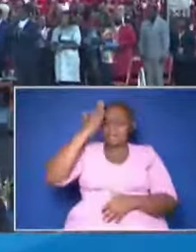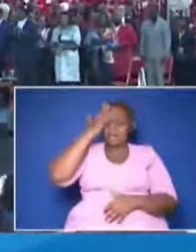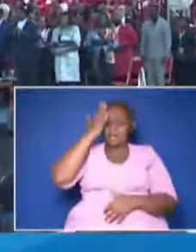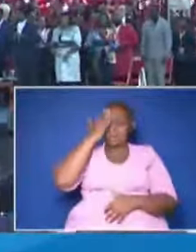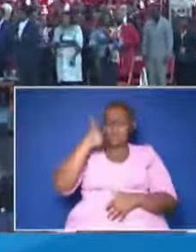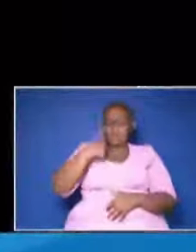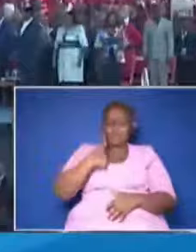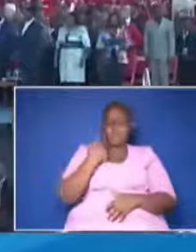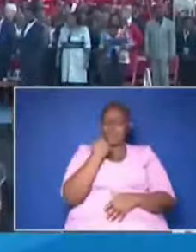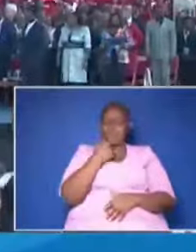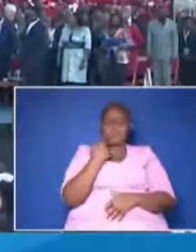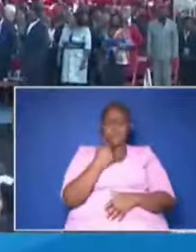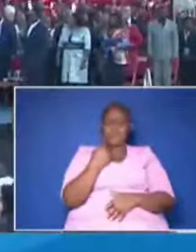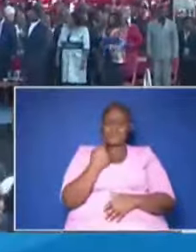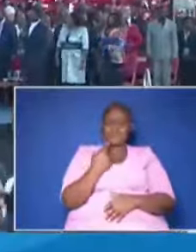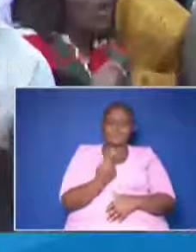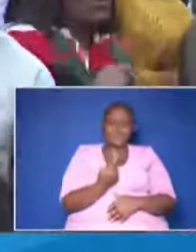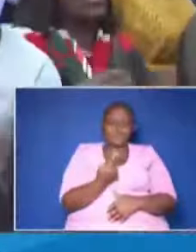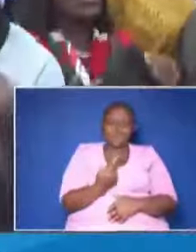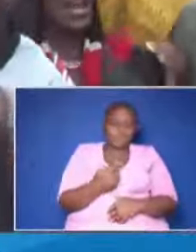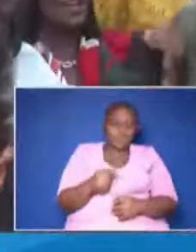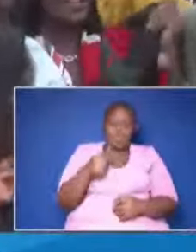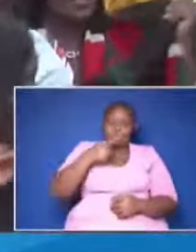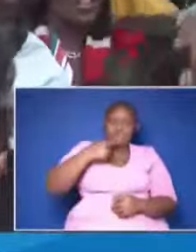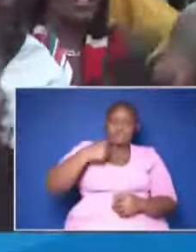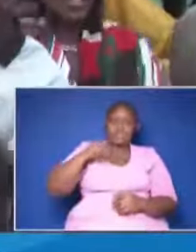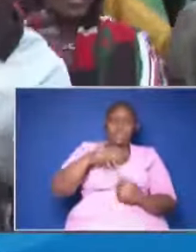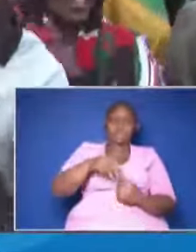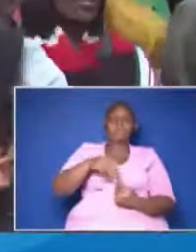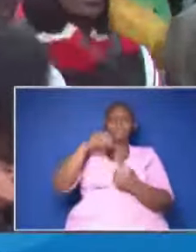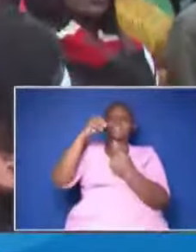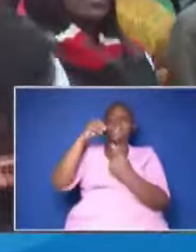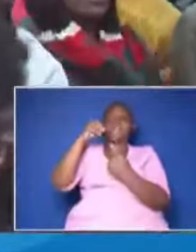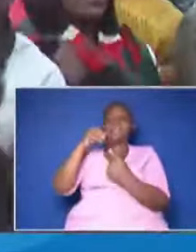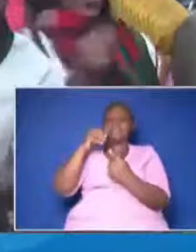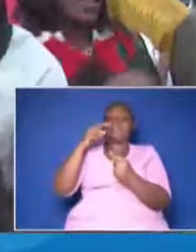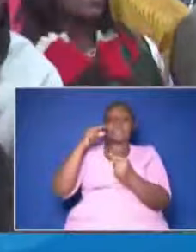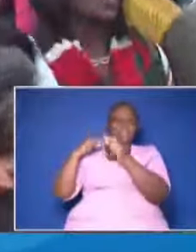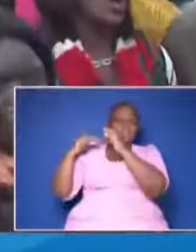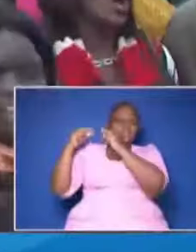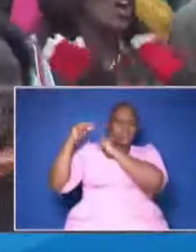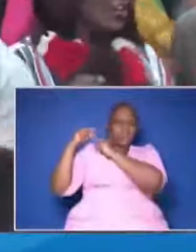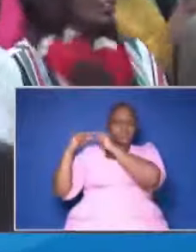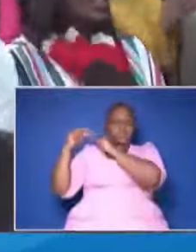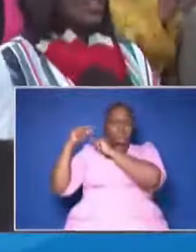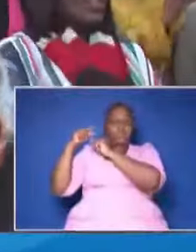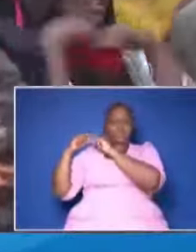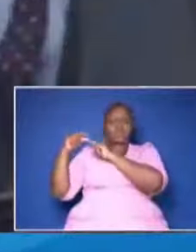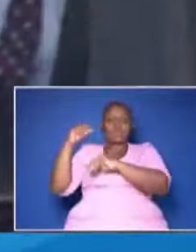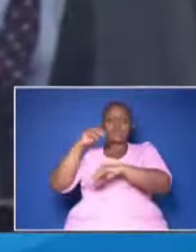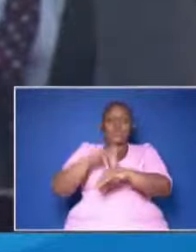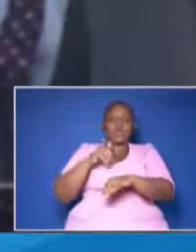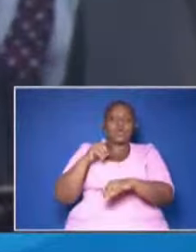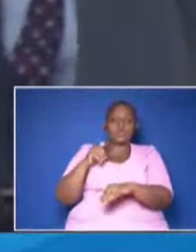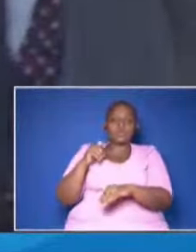am we are a chosen generation we are a chosen